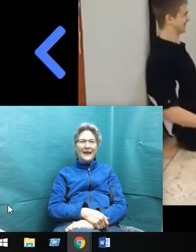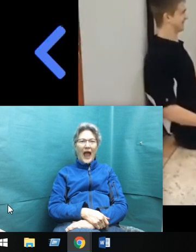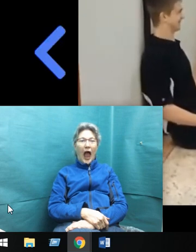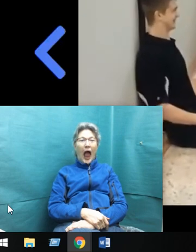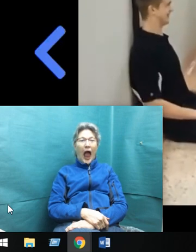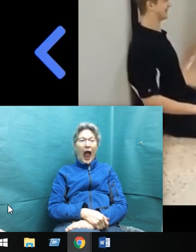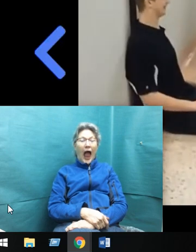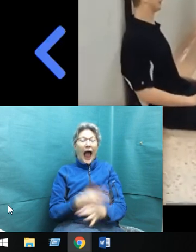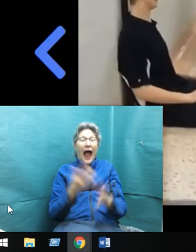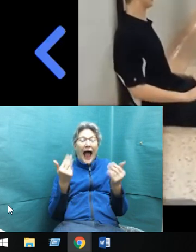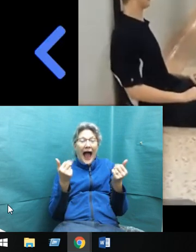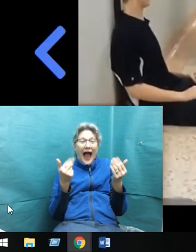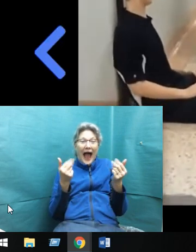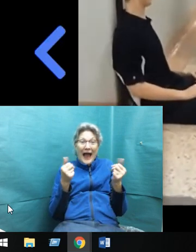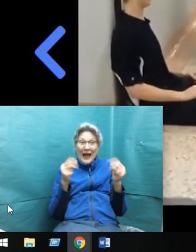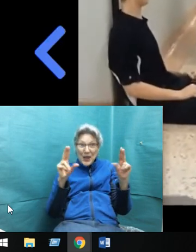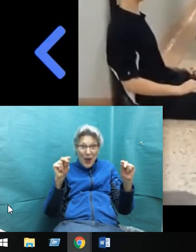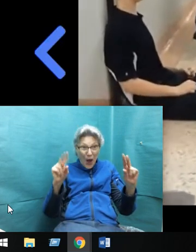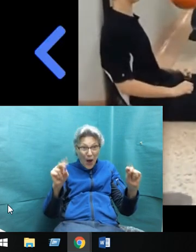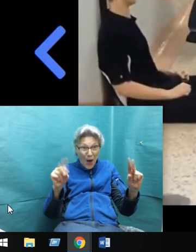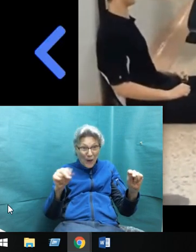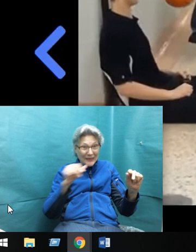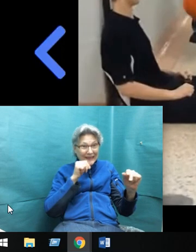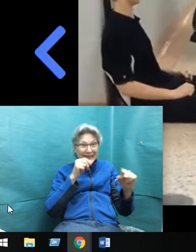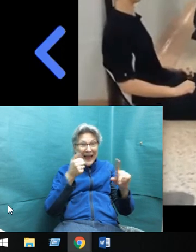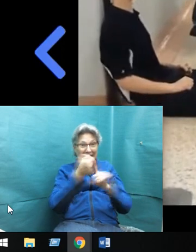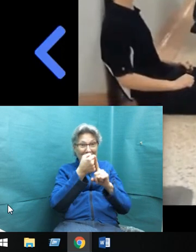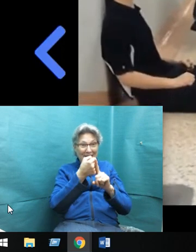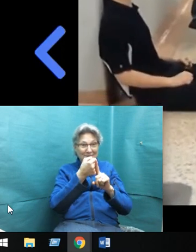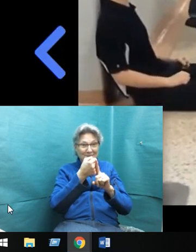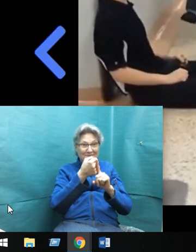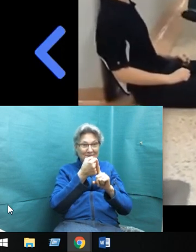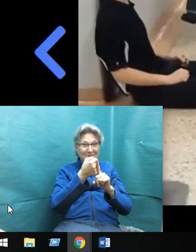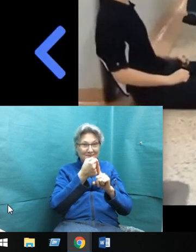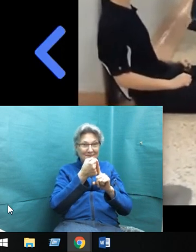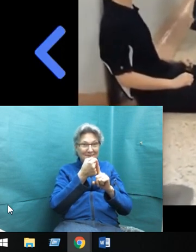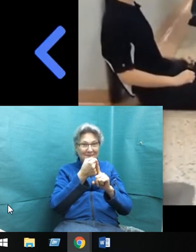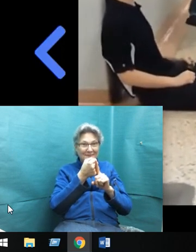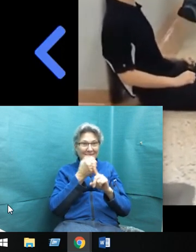Your head back. Ooh. Oh, no, it didn't hit him.